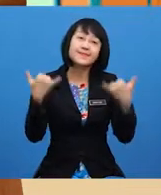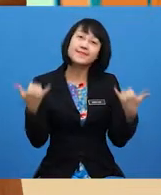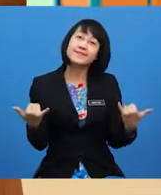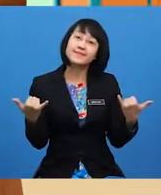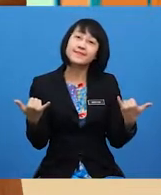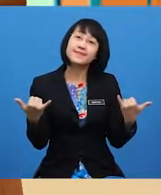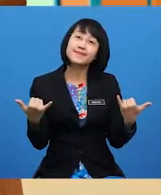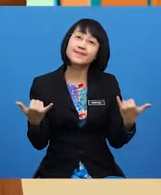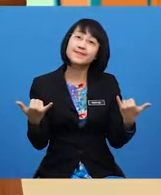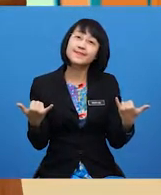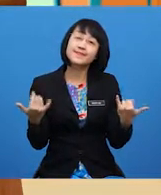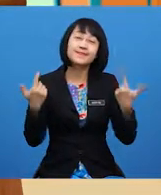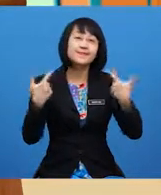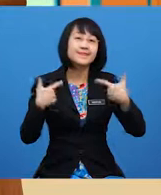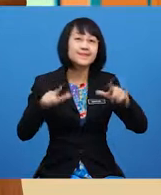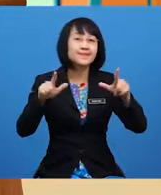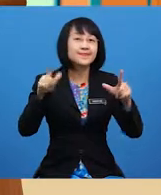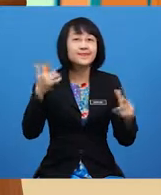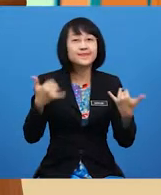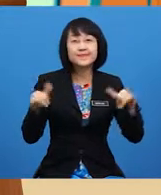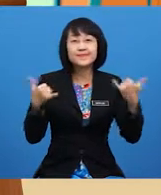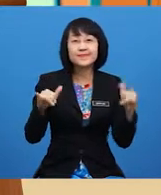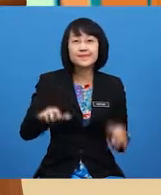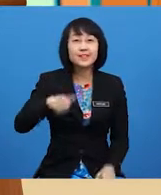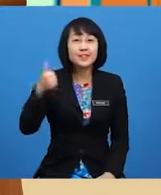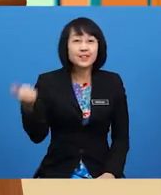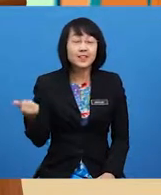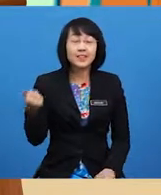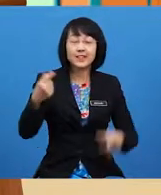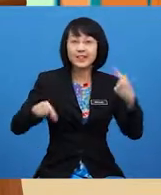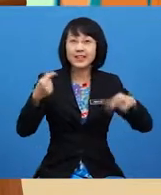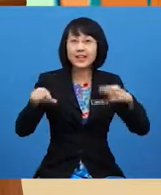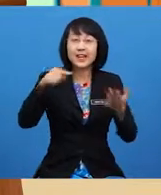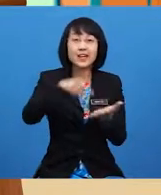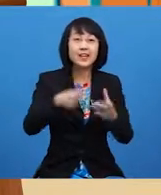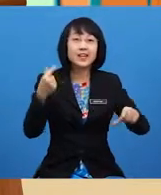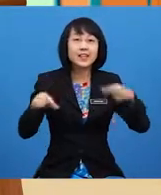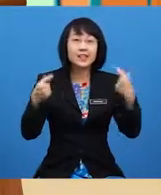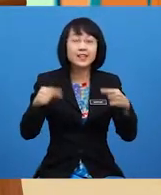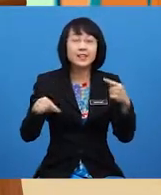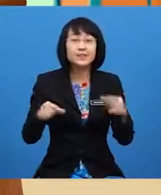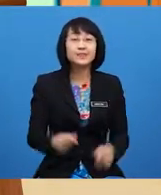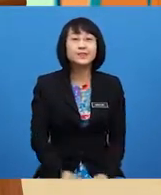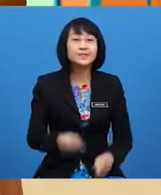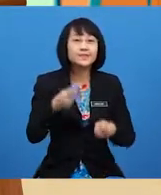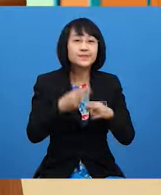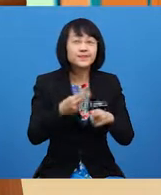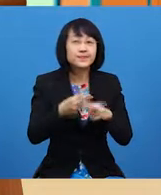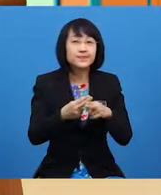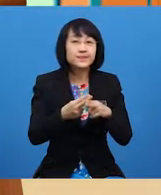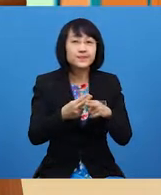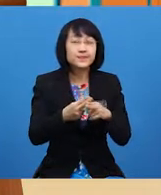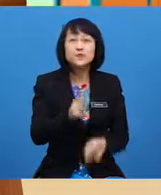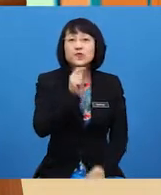Now, let's play another game. This game is called True